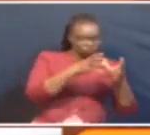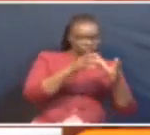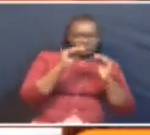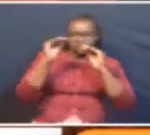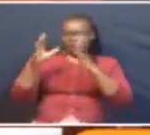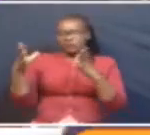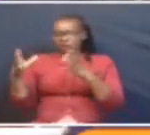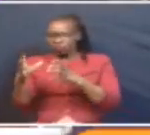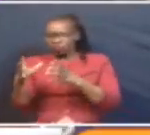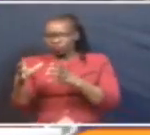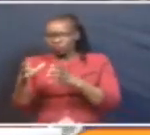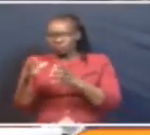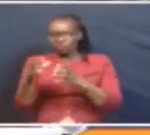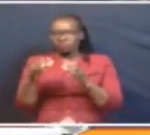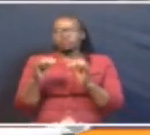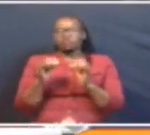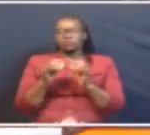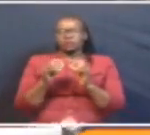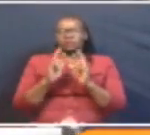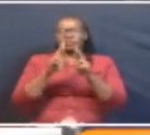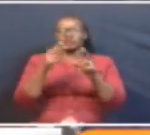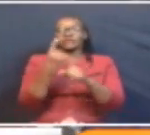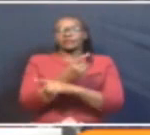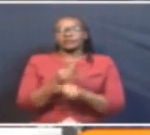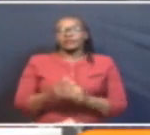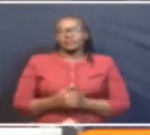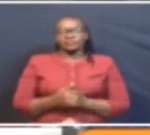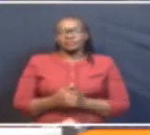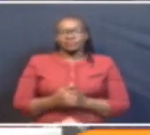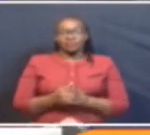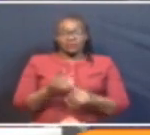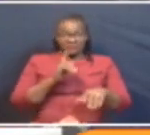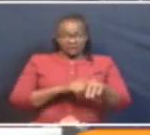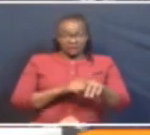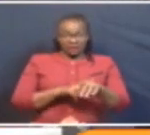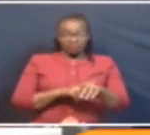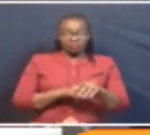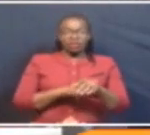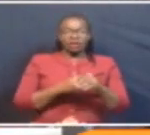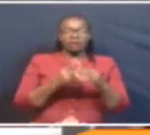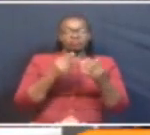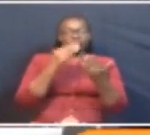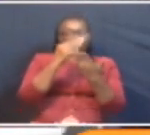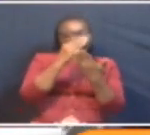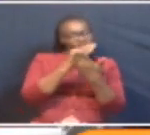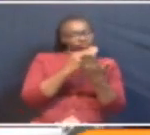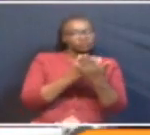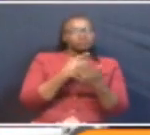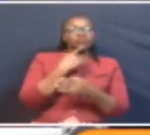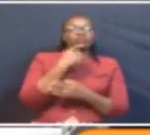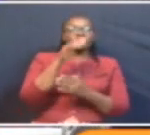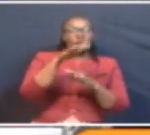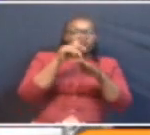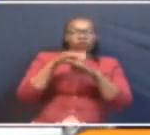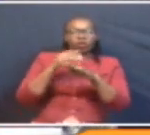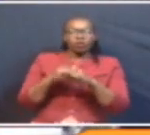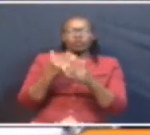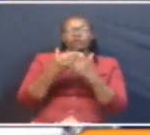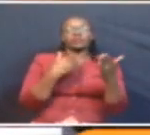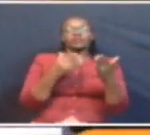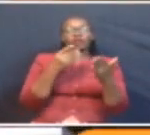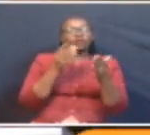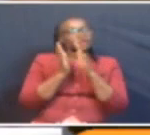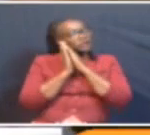alipokosa kuonekana. This was discovered when the roll call was being taken in the dormitories just before they went to